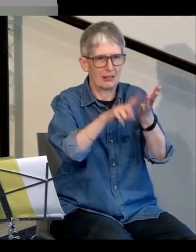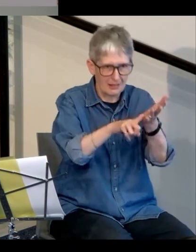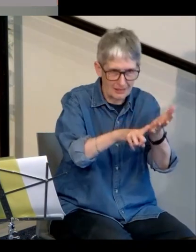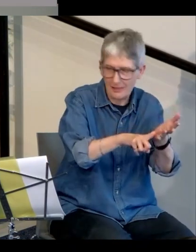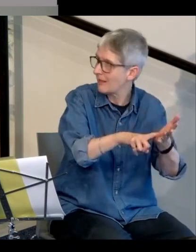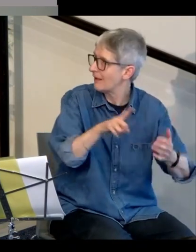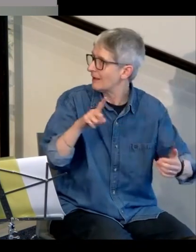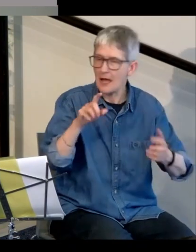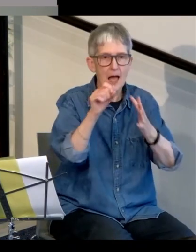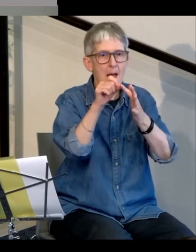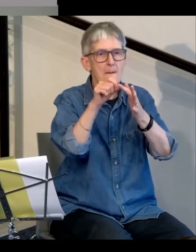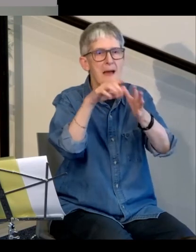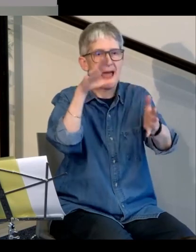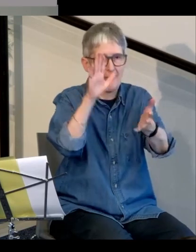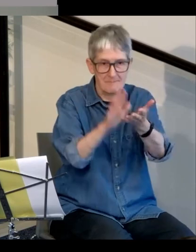Pam.